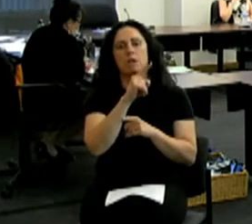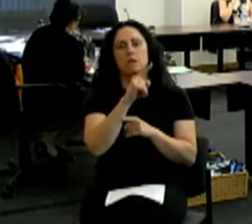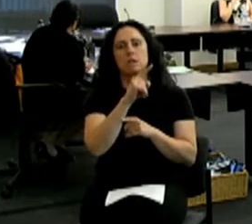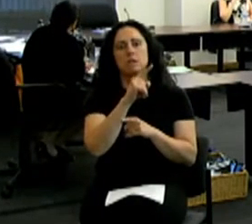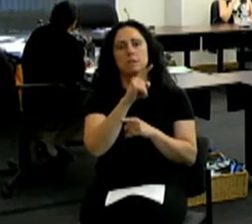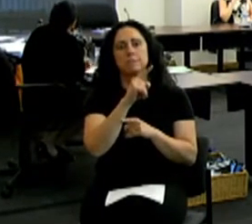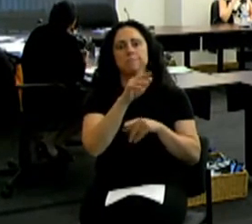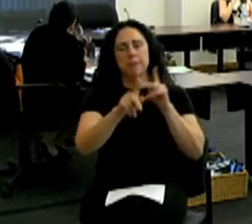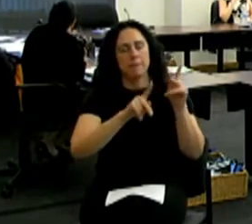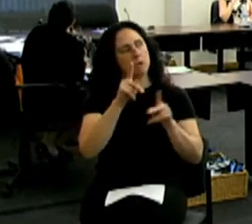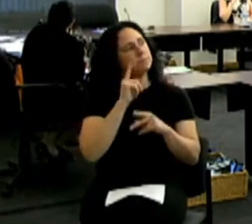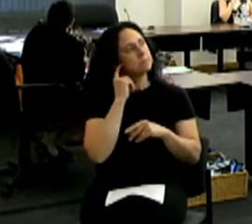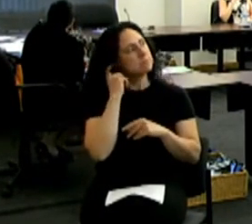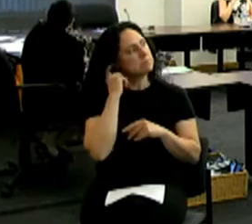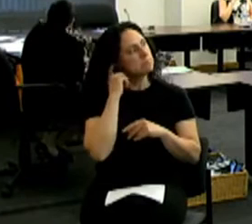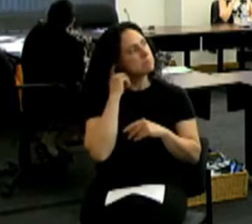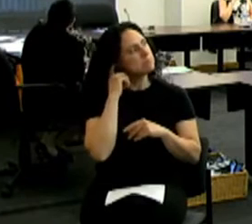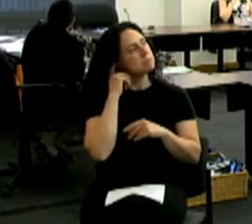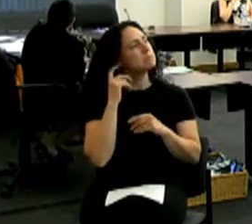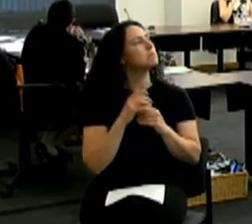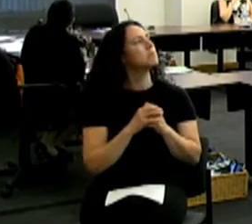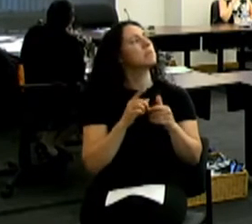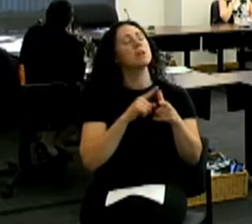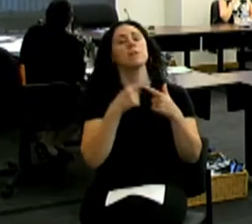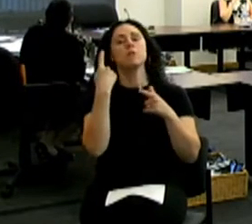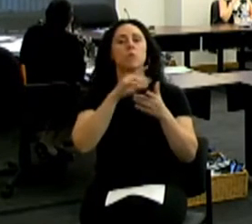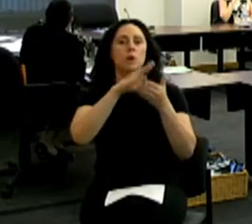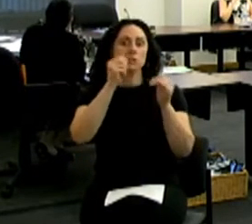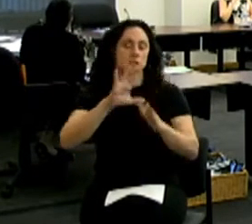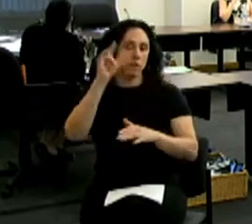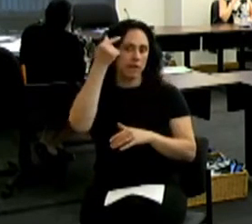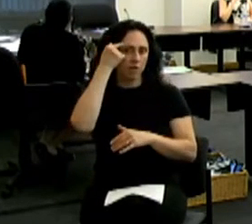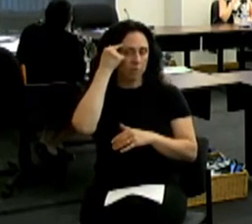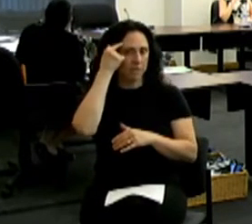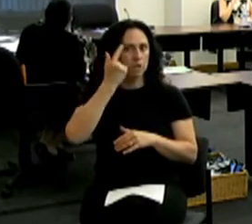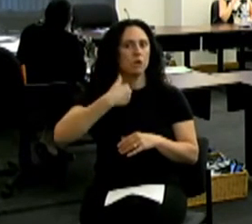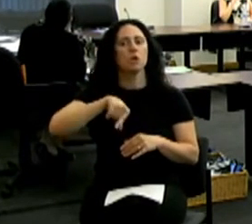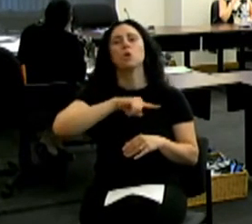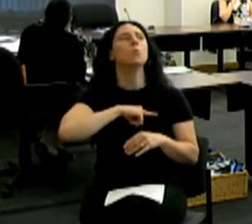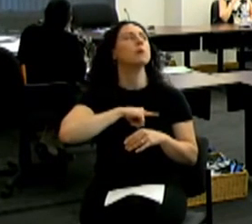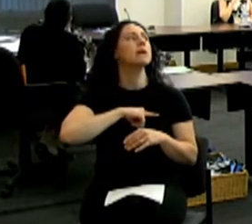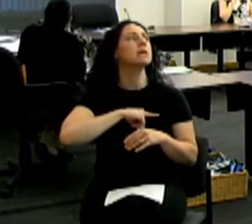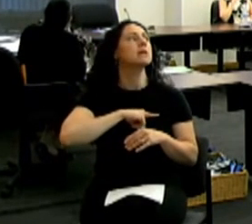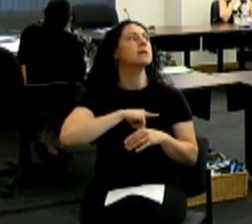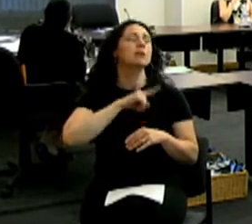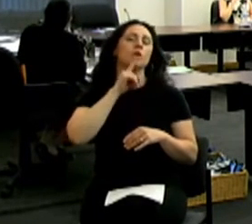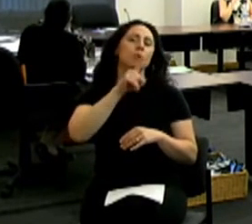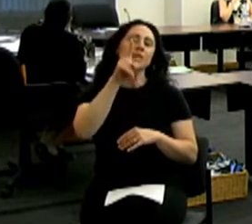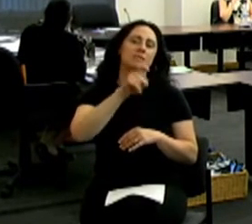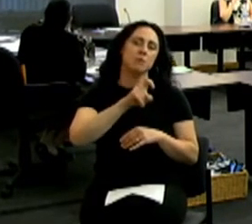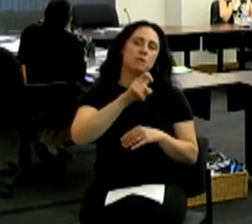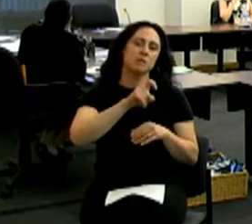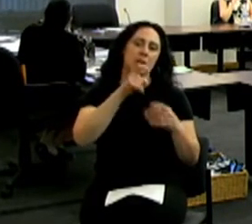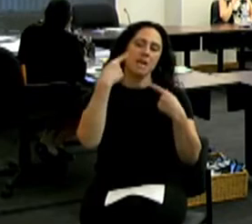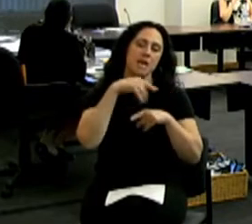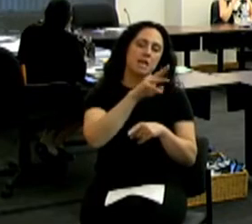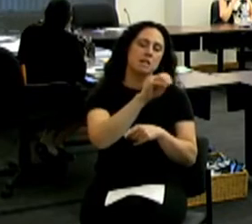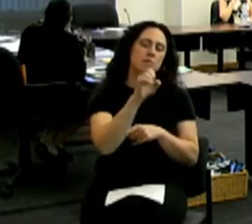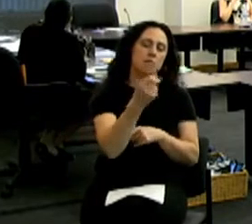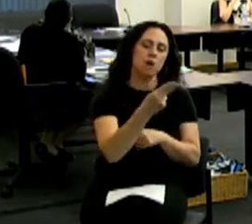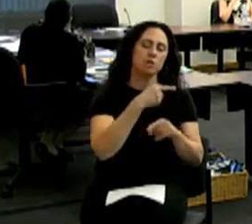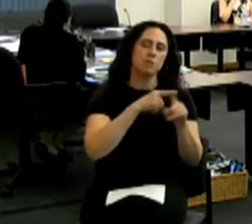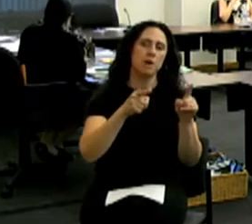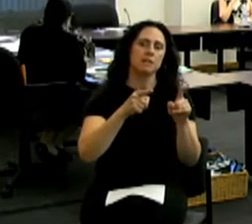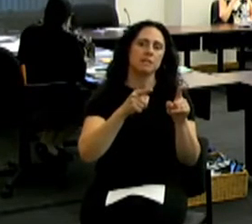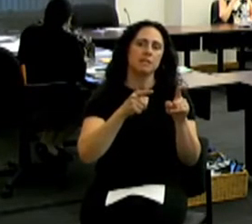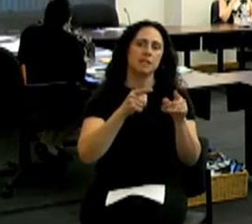the event. And then for student government, so really was supposed to be in March, but it ended up